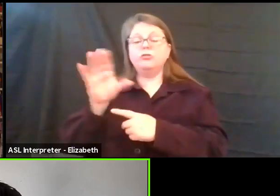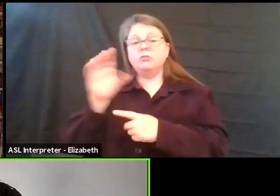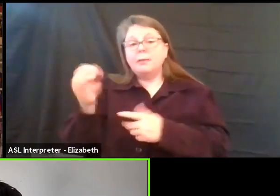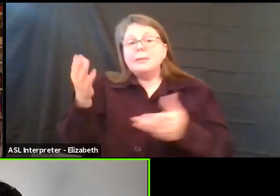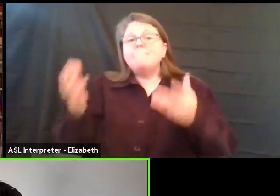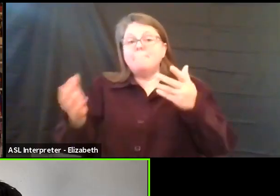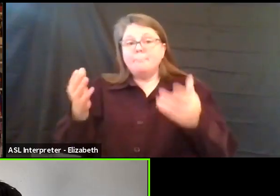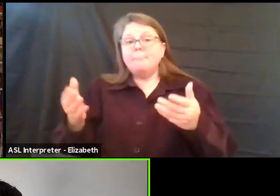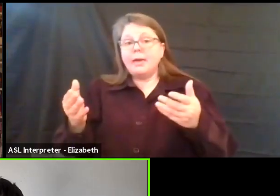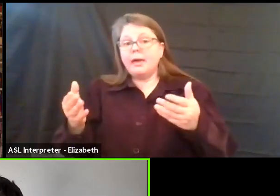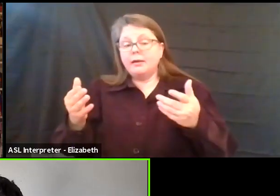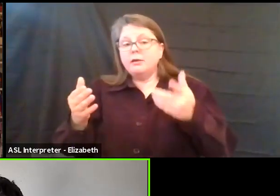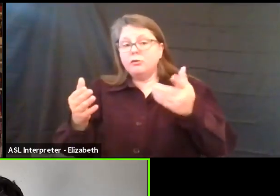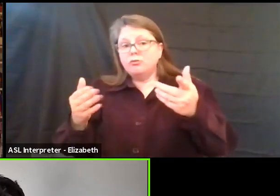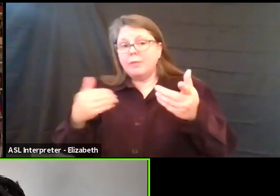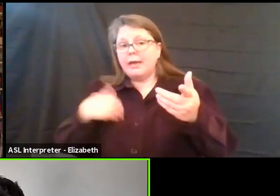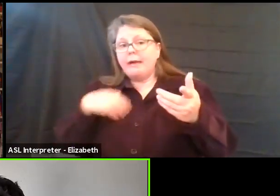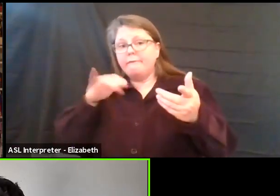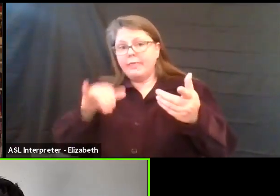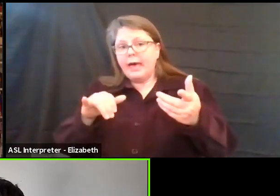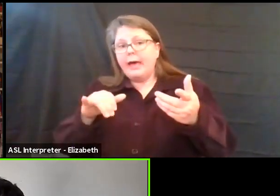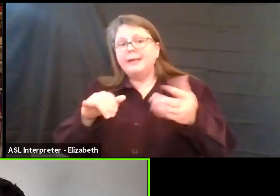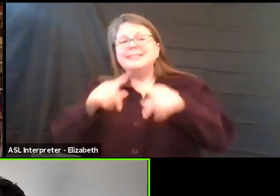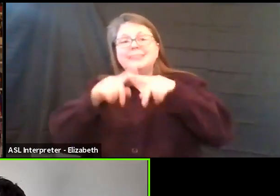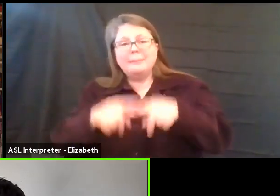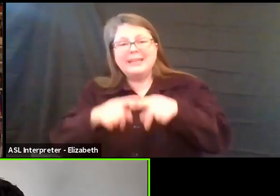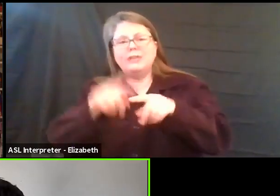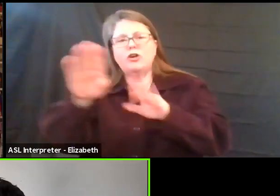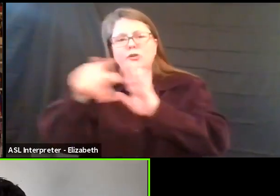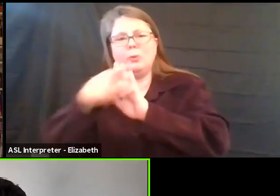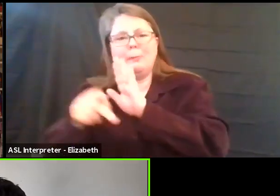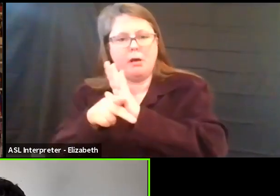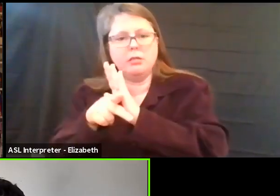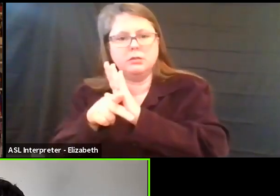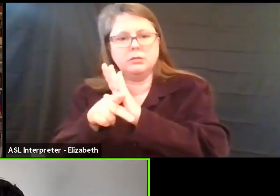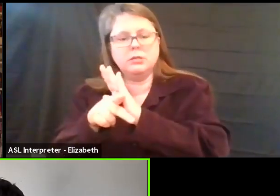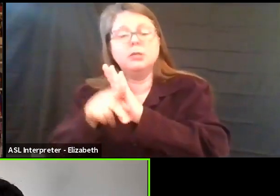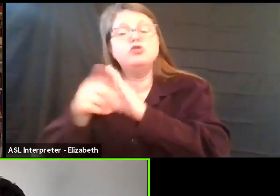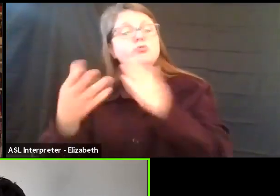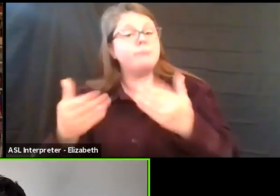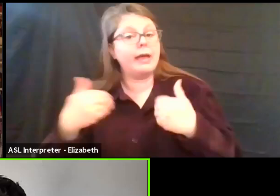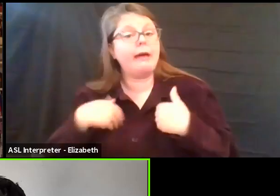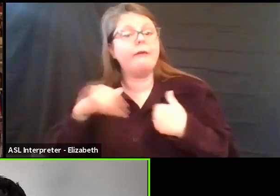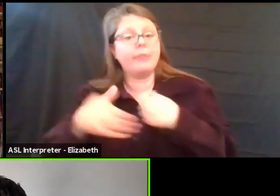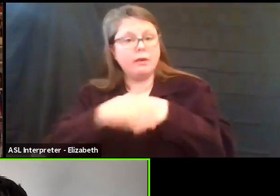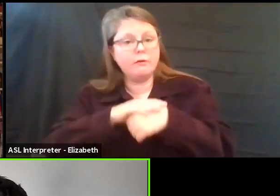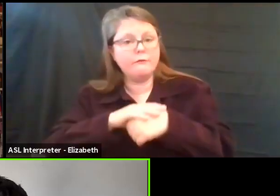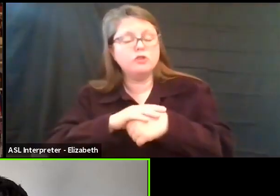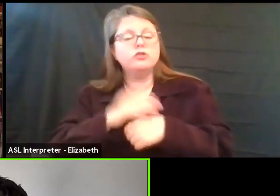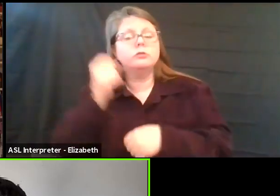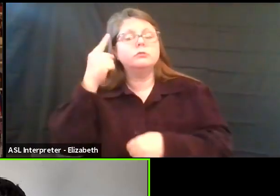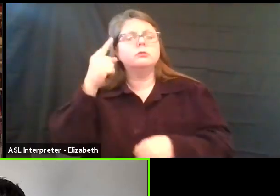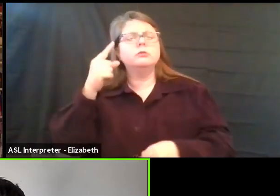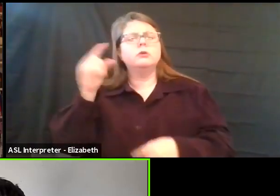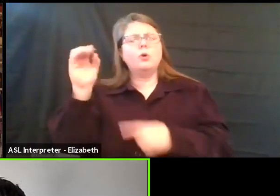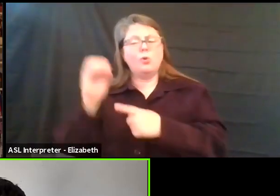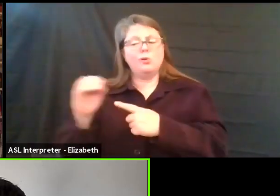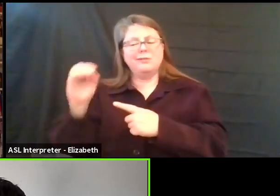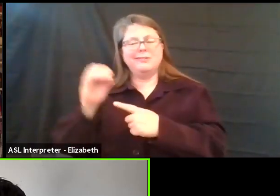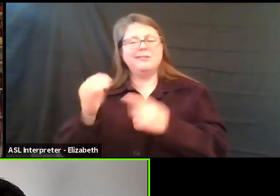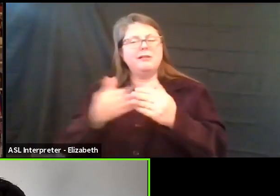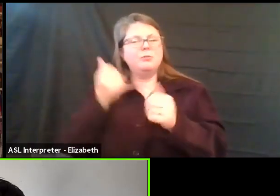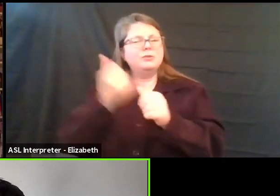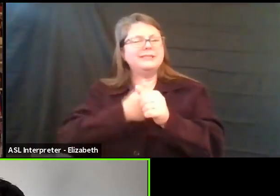As Mr. Frederickson was saying, the thing is, in Oregon, almost every policy is different.